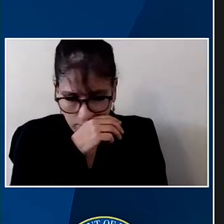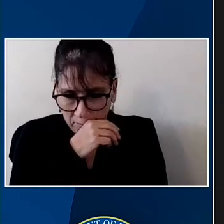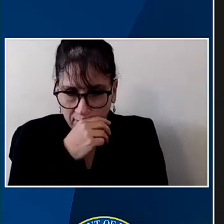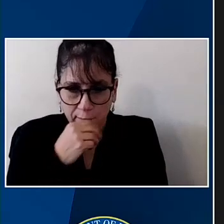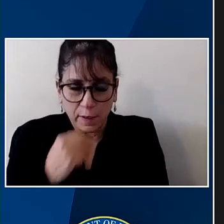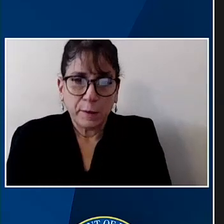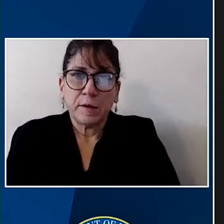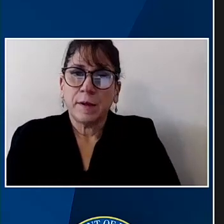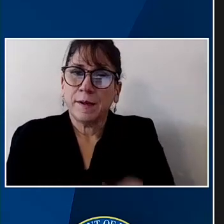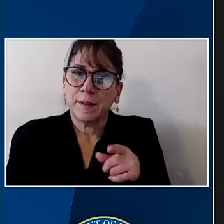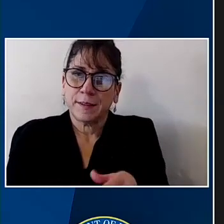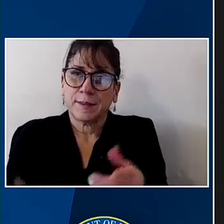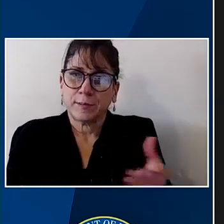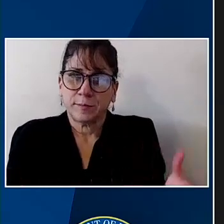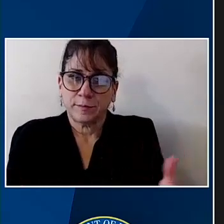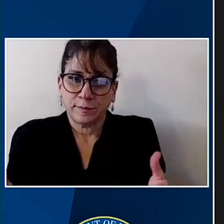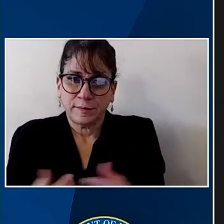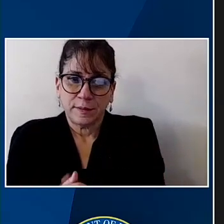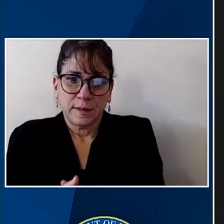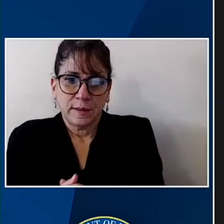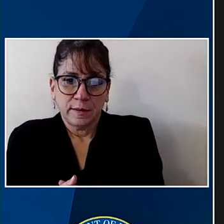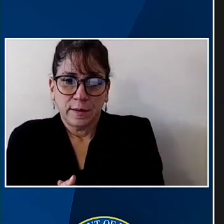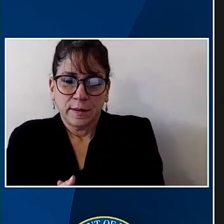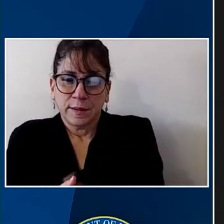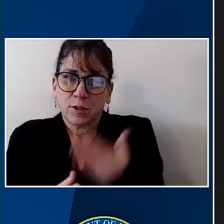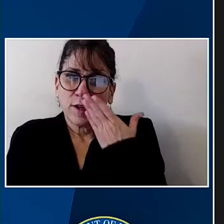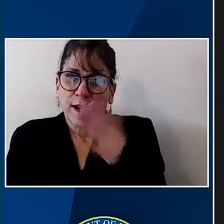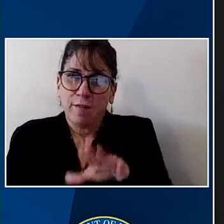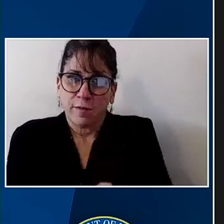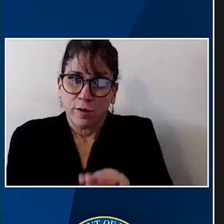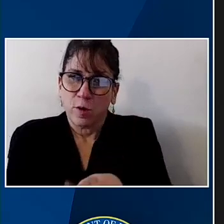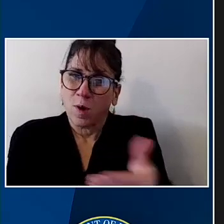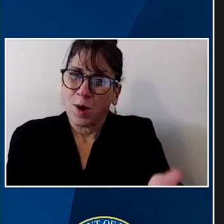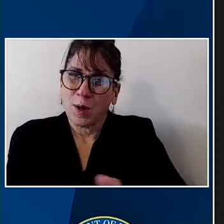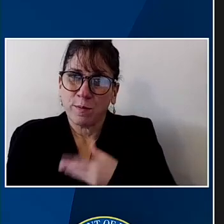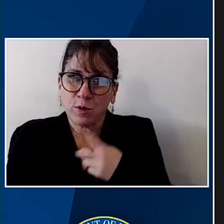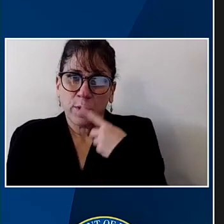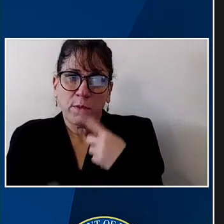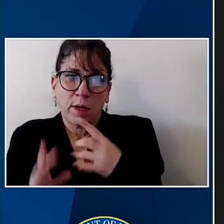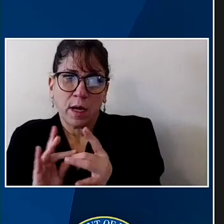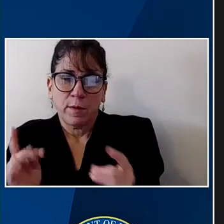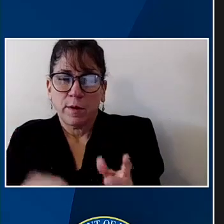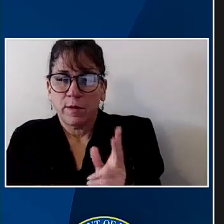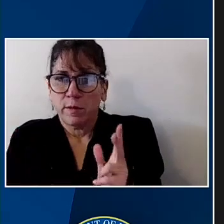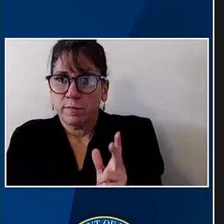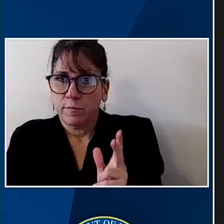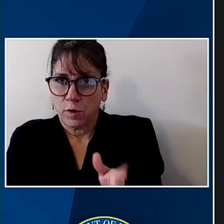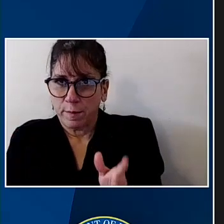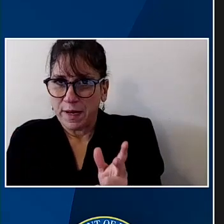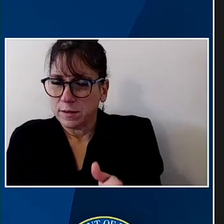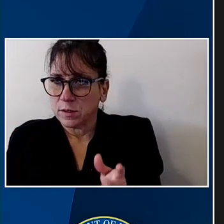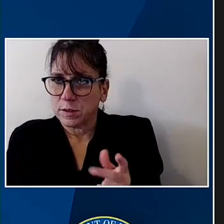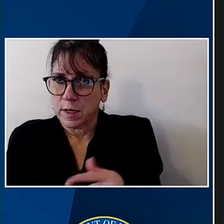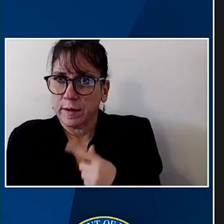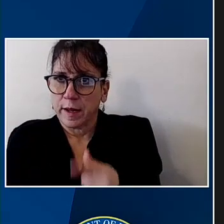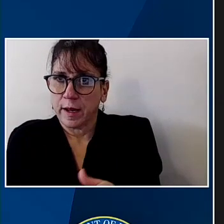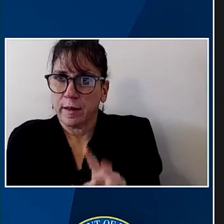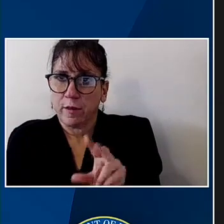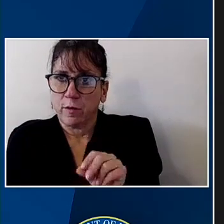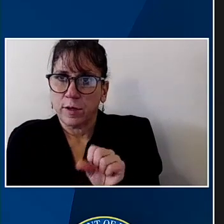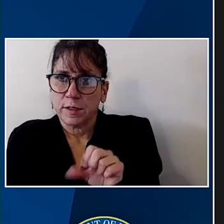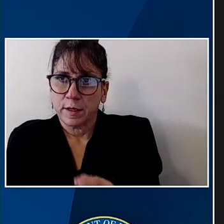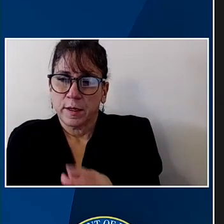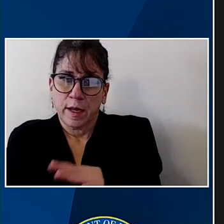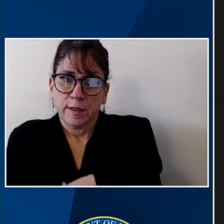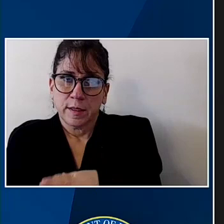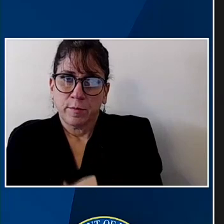There we go. Good afternoon. Good afternoon. Welcome to public comment. You'll have 3 minutes to address the committee and you've given a 30-second heads up and your